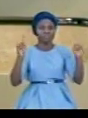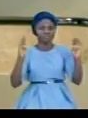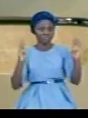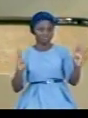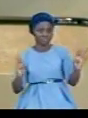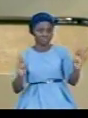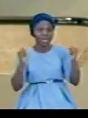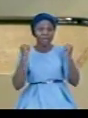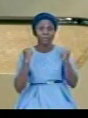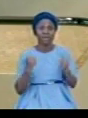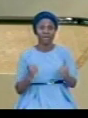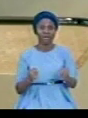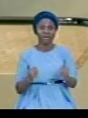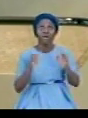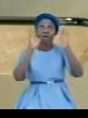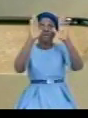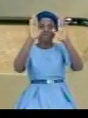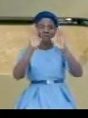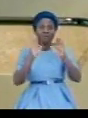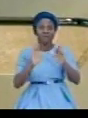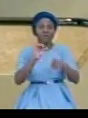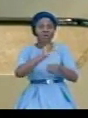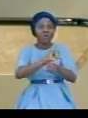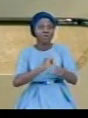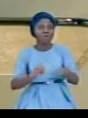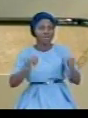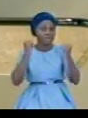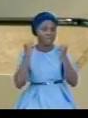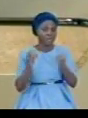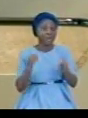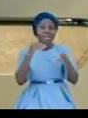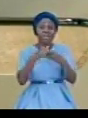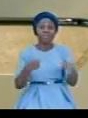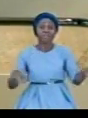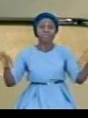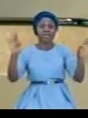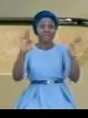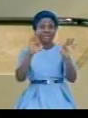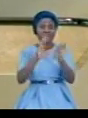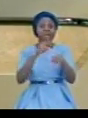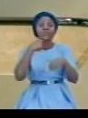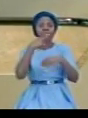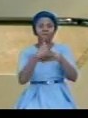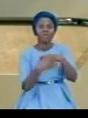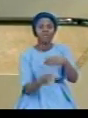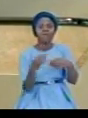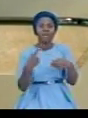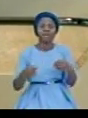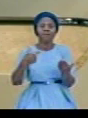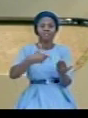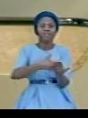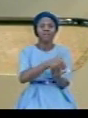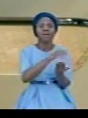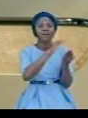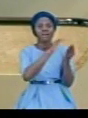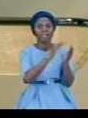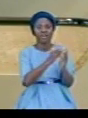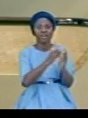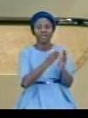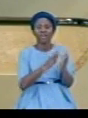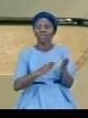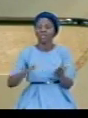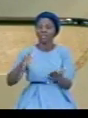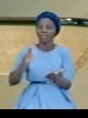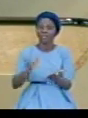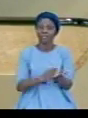Power, wonder working power in the precious blood of the Lamb. Only you